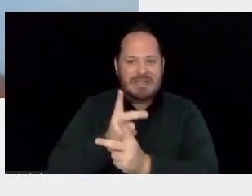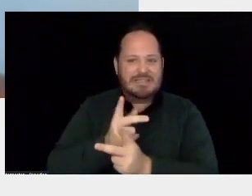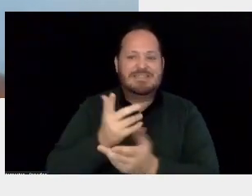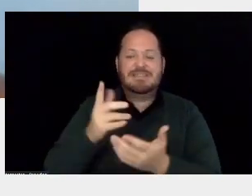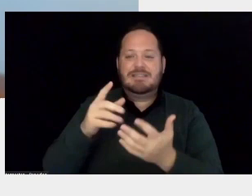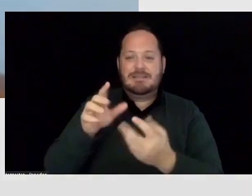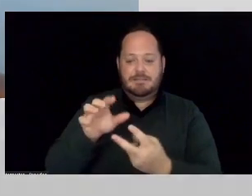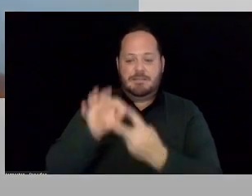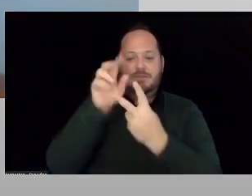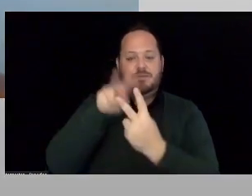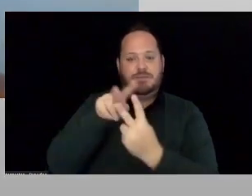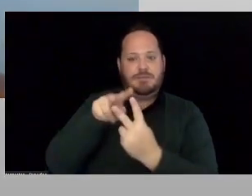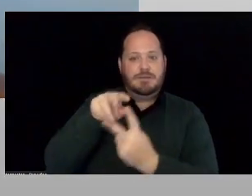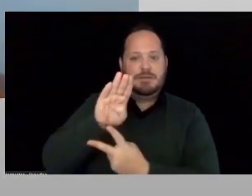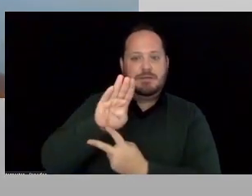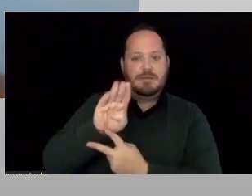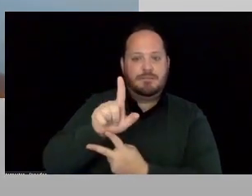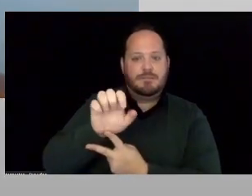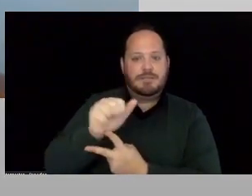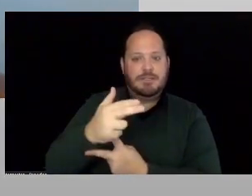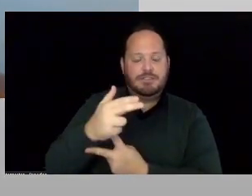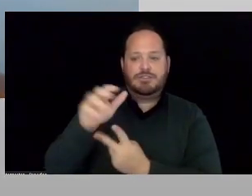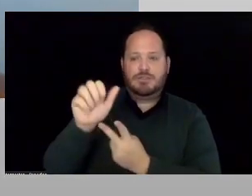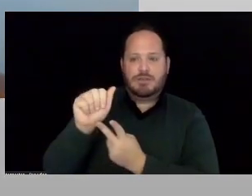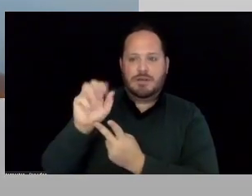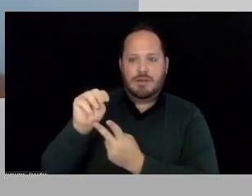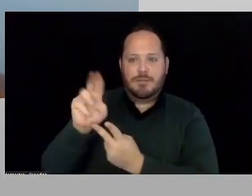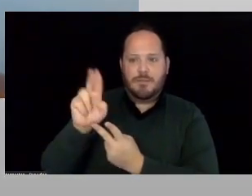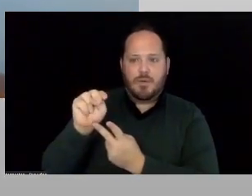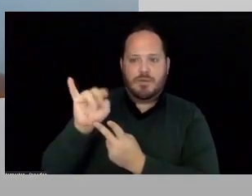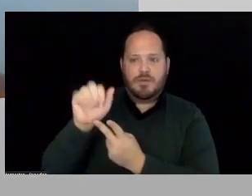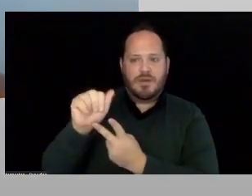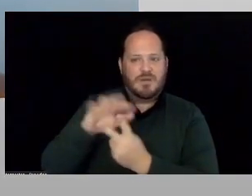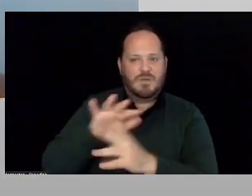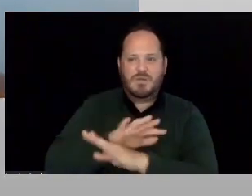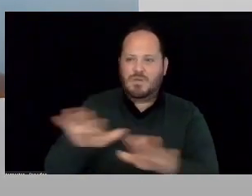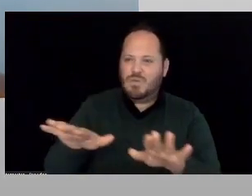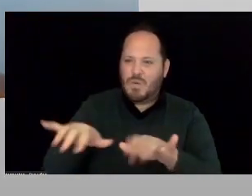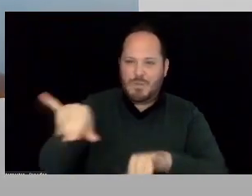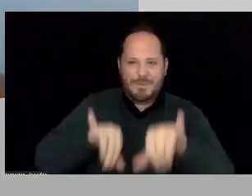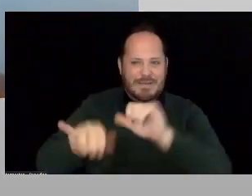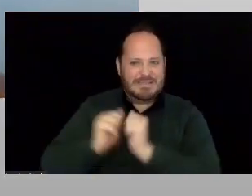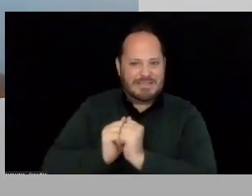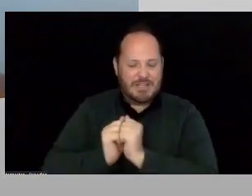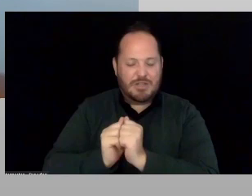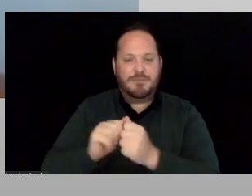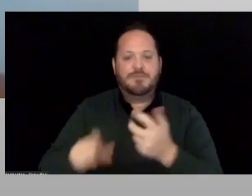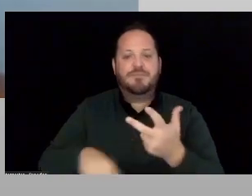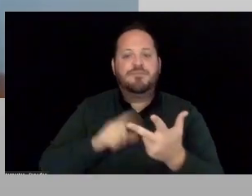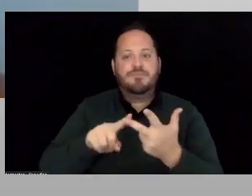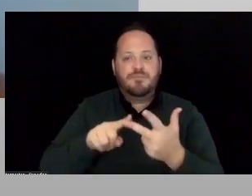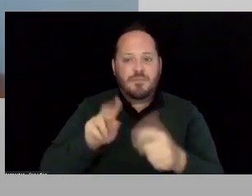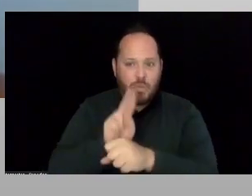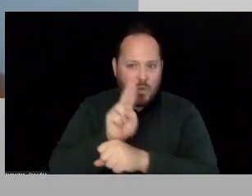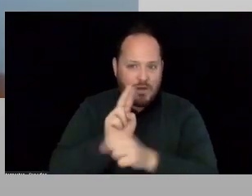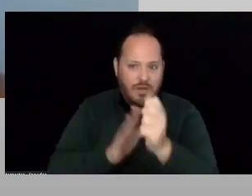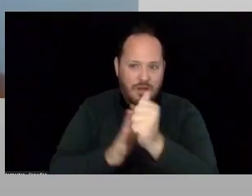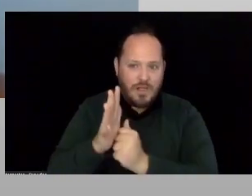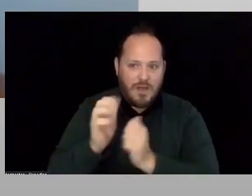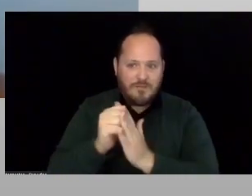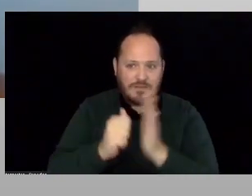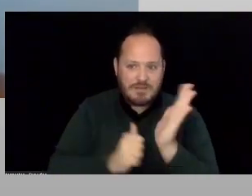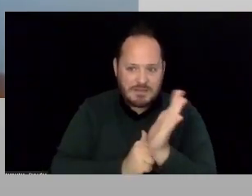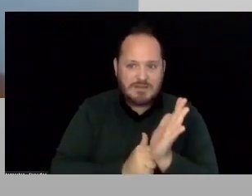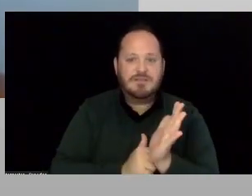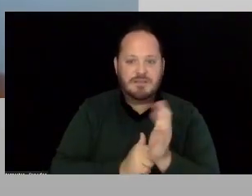really dangerous. And clean with gloves to protect your hands and ideally in a well-ventilated area.